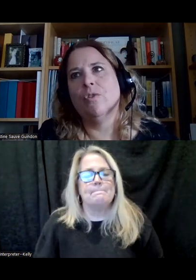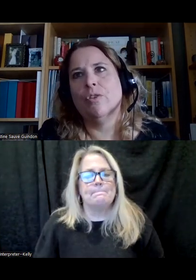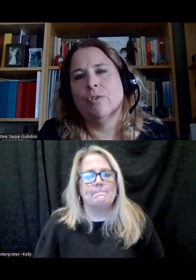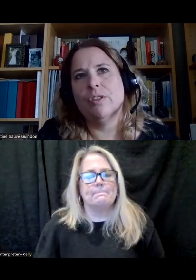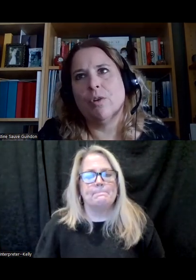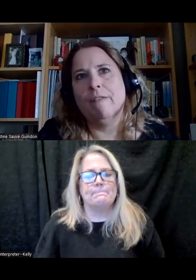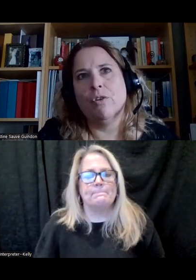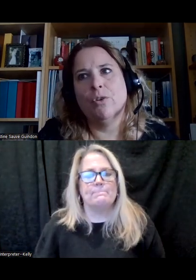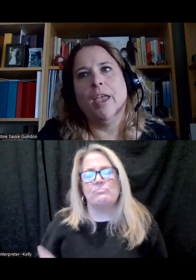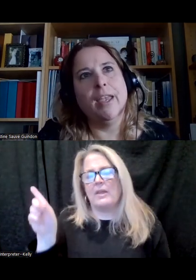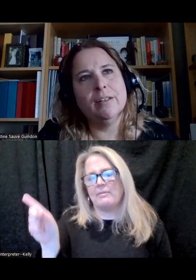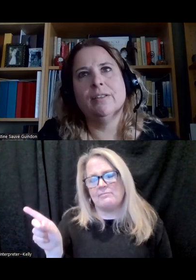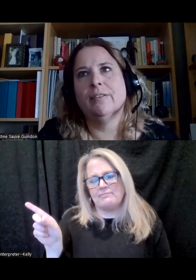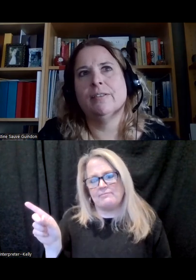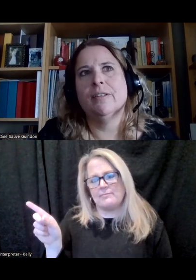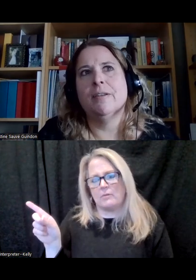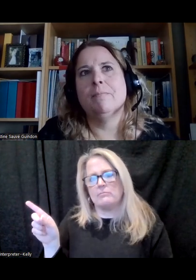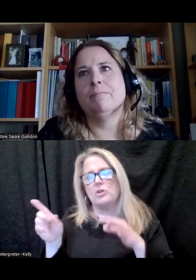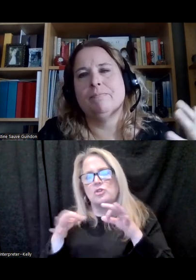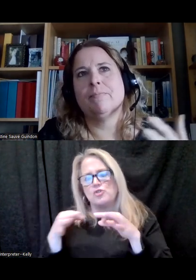These are, they're described for you